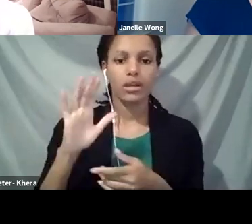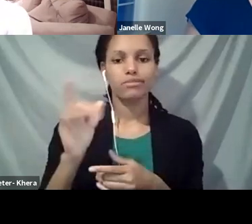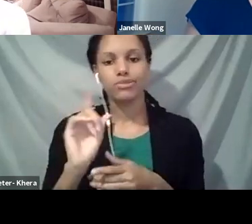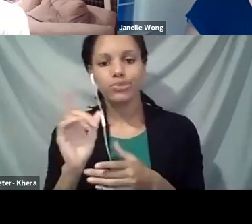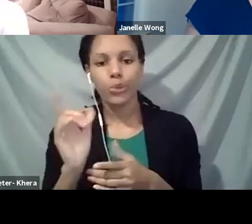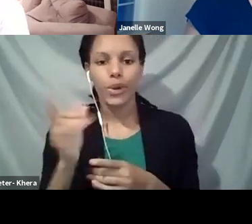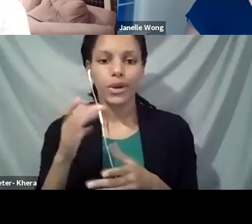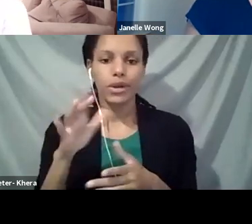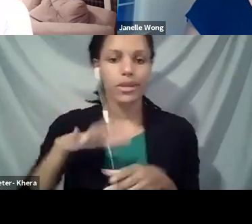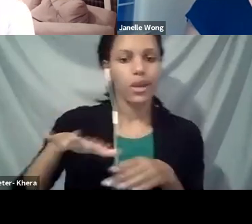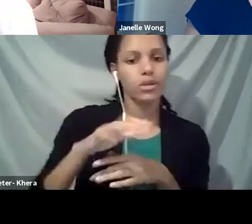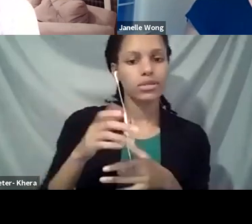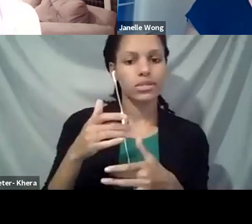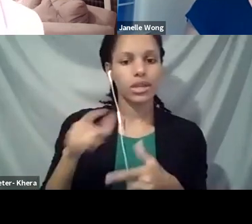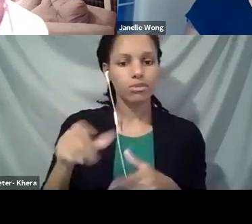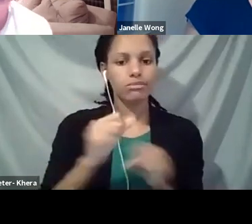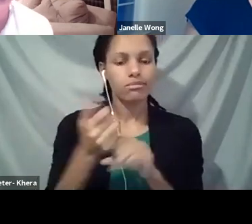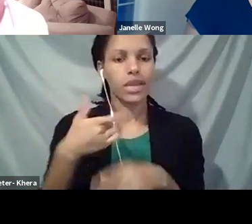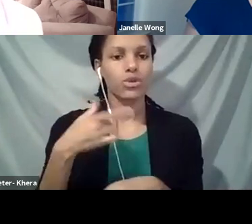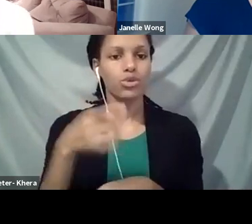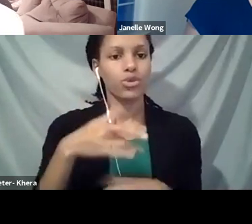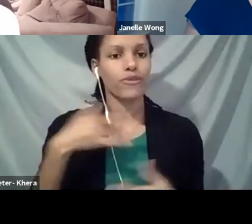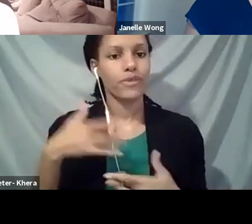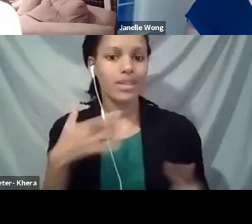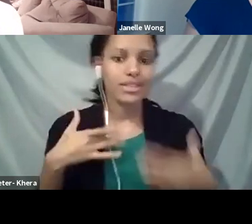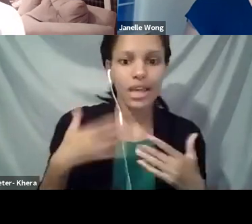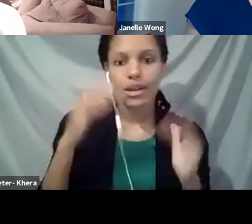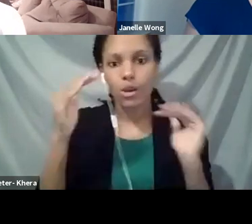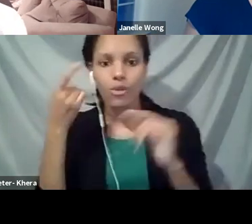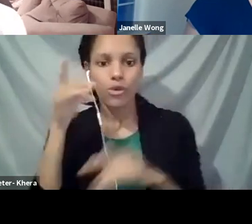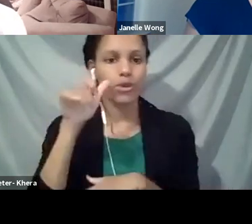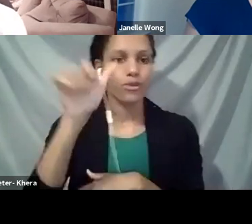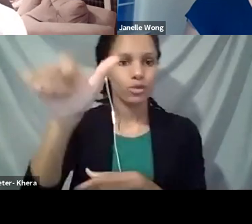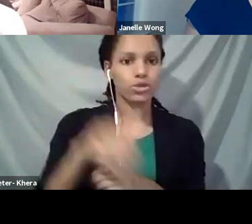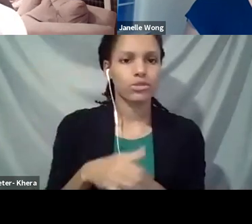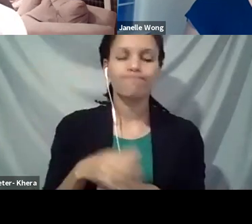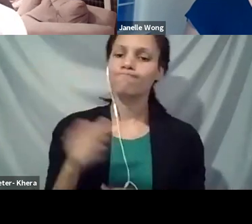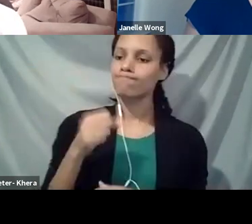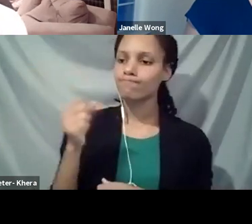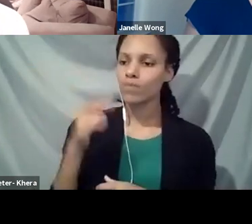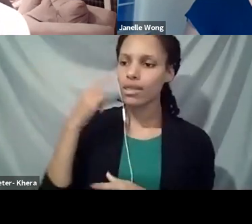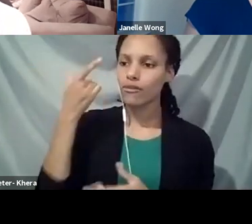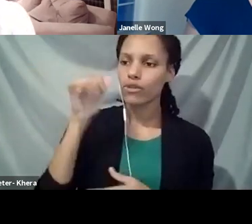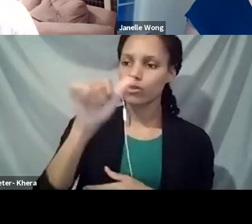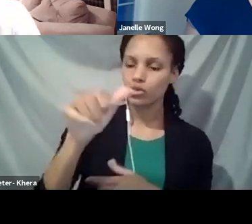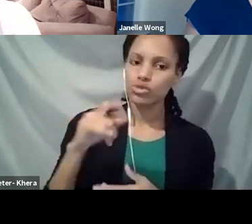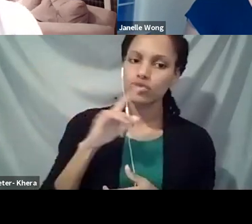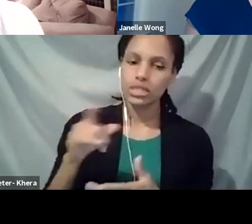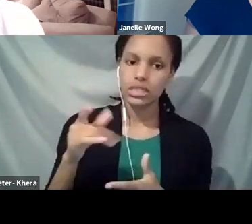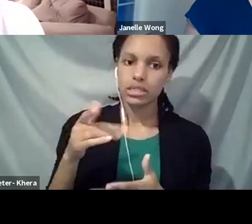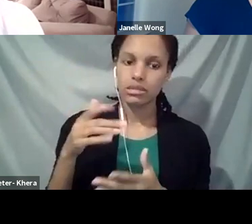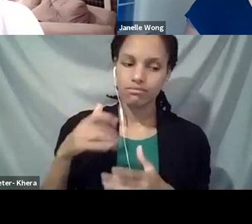excited, hopeful, thinking about new possibilities for the future? Yeah, I think for the future, the two things that stand out most to me are just